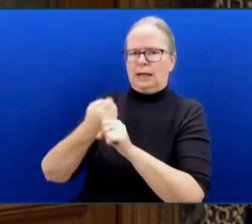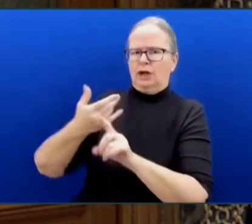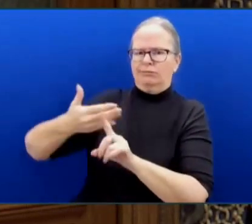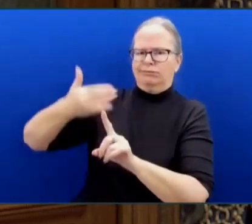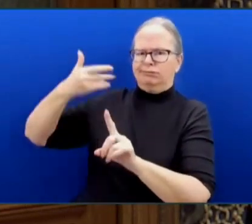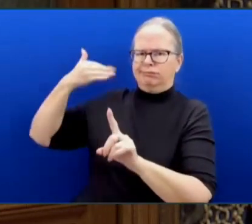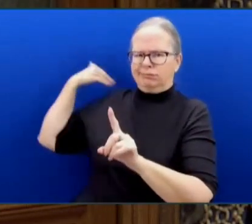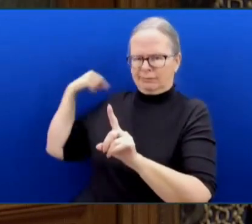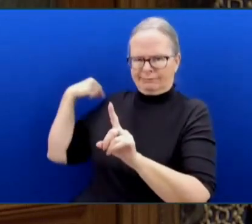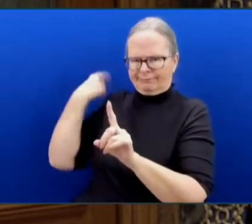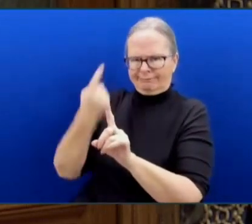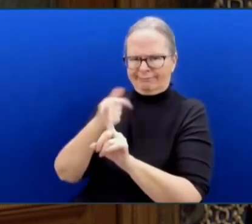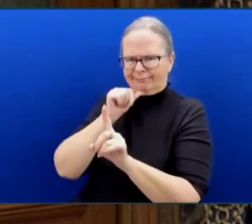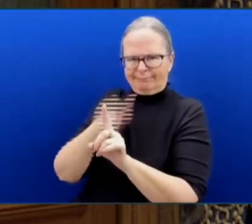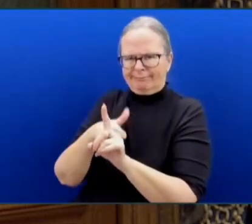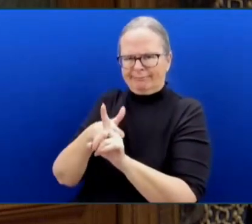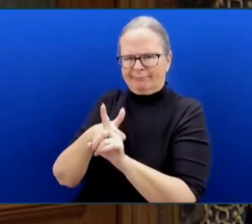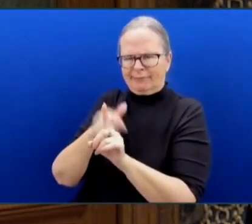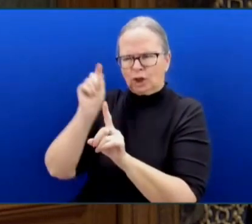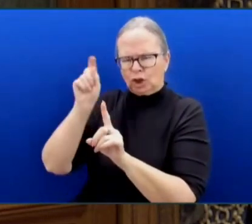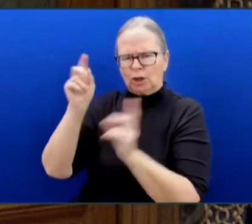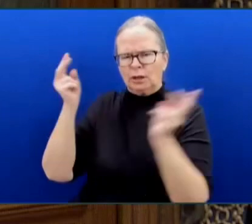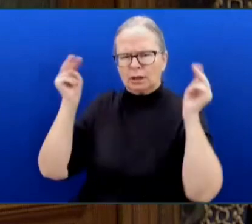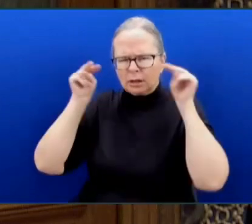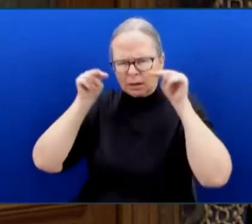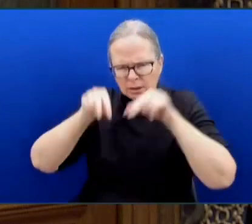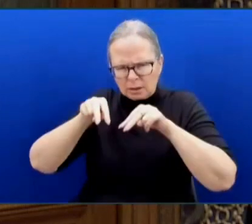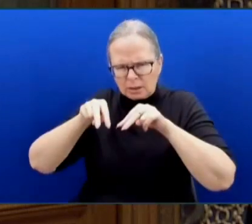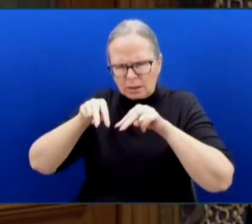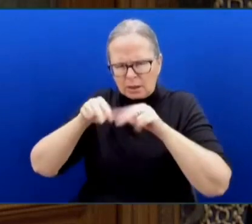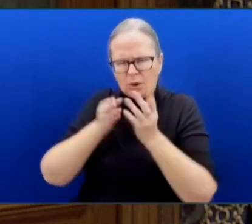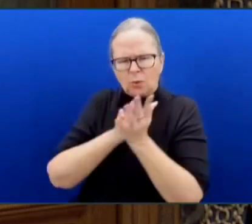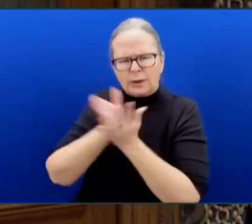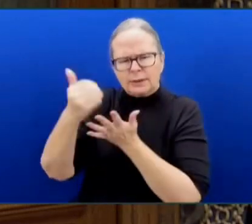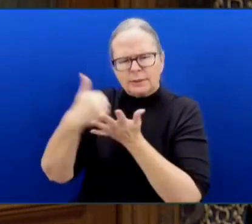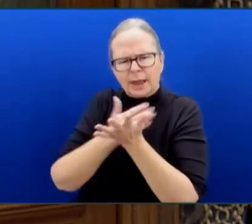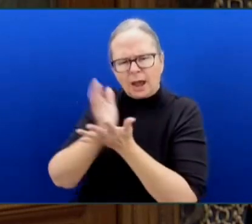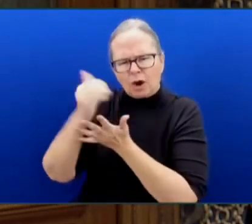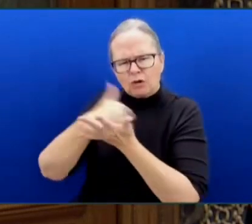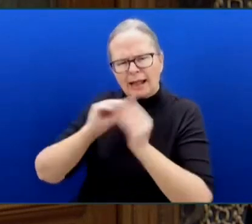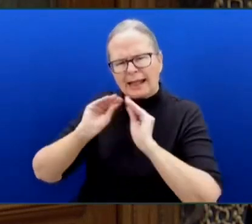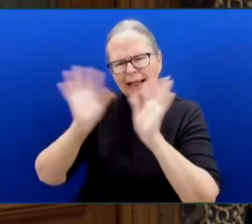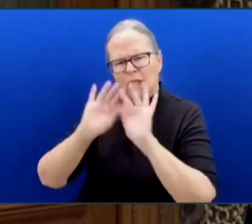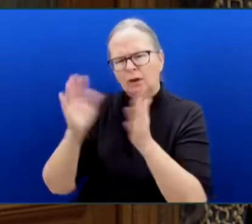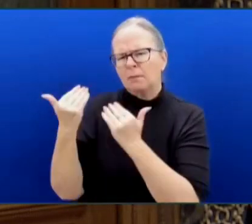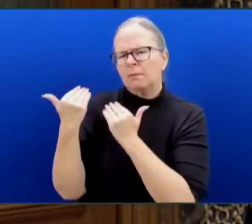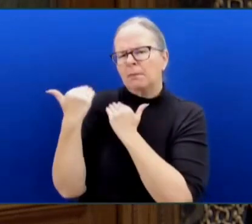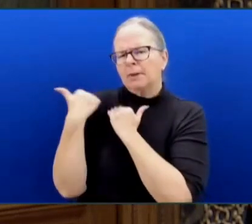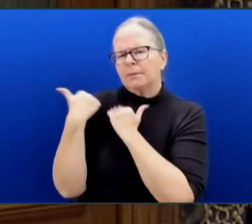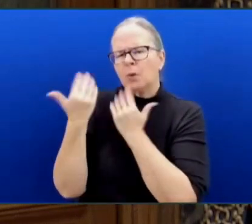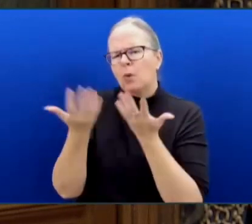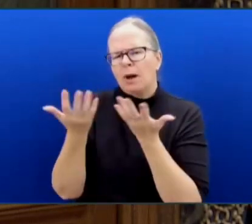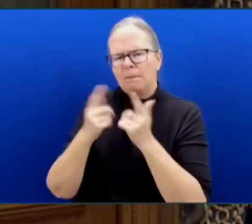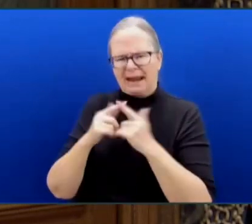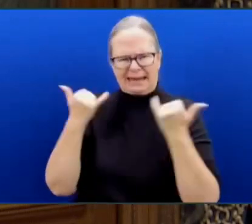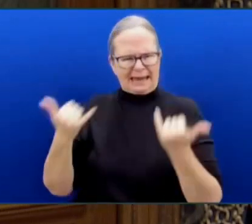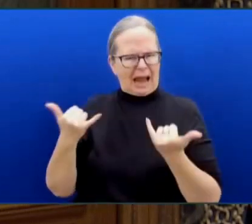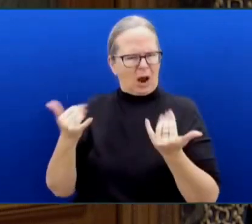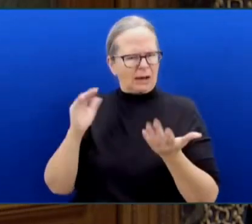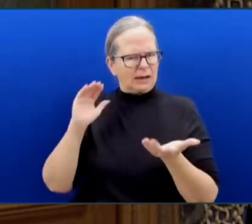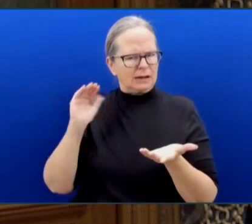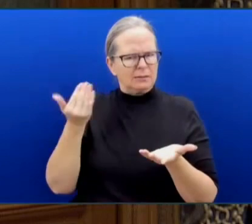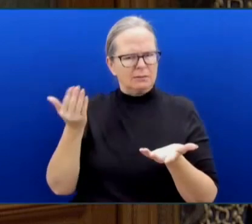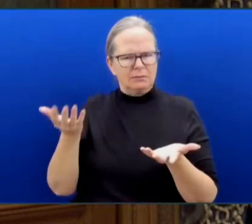this government has failed to give social workers and to give families that are impacted by the decisions that social workers